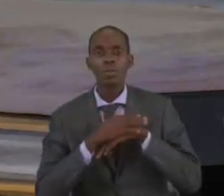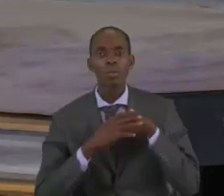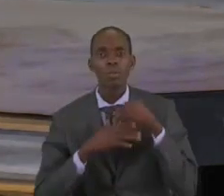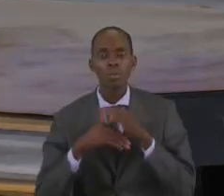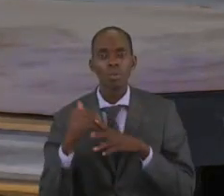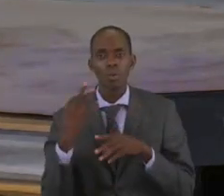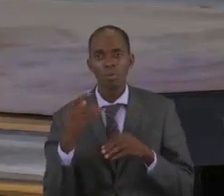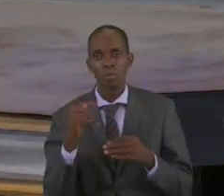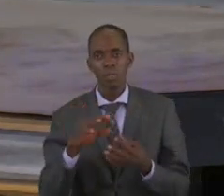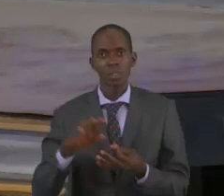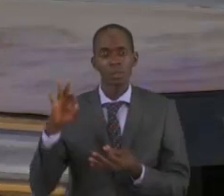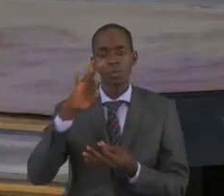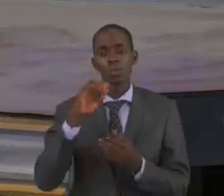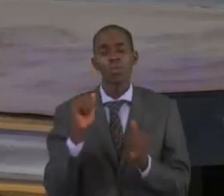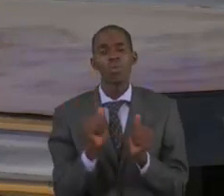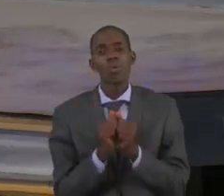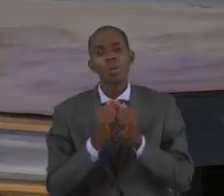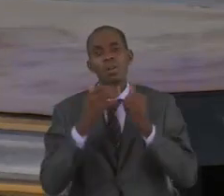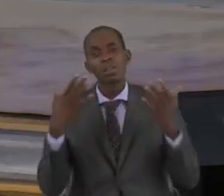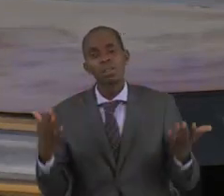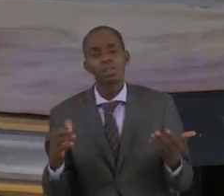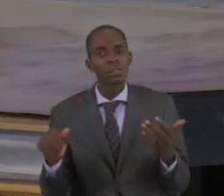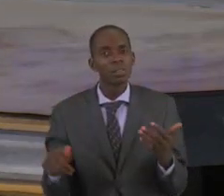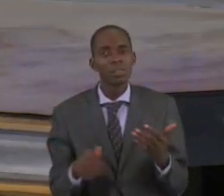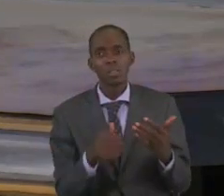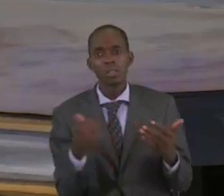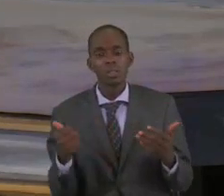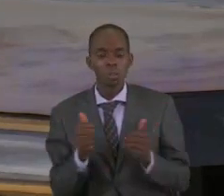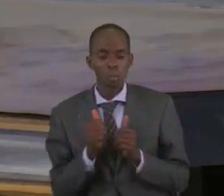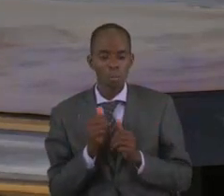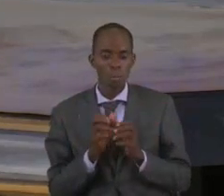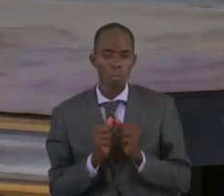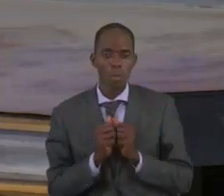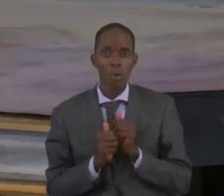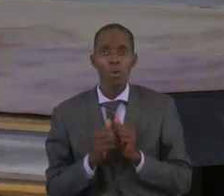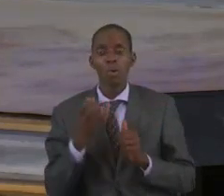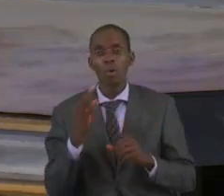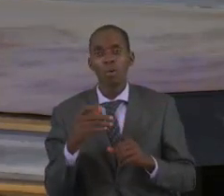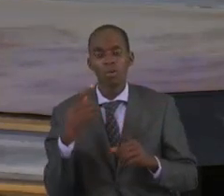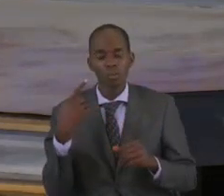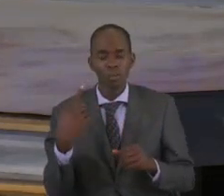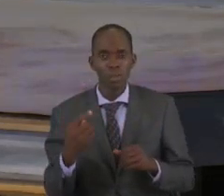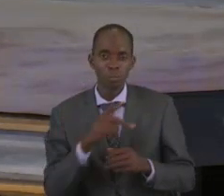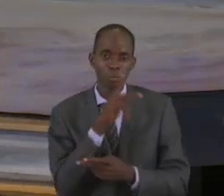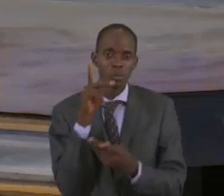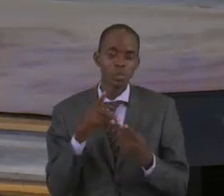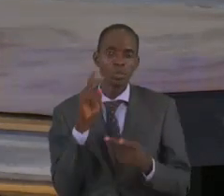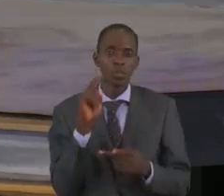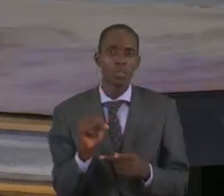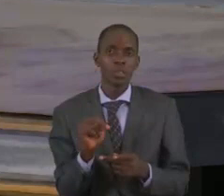the Spirit, without any milk of affection. That's religion.